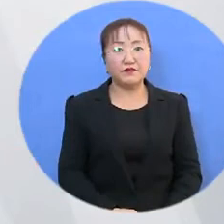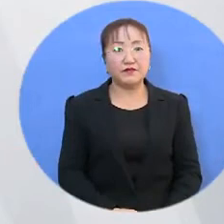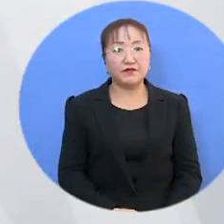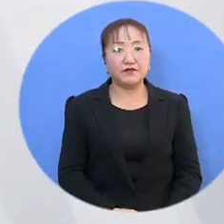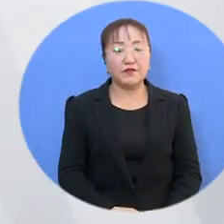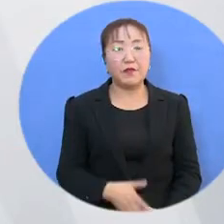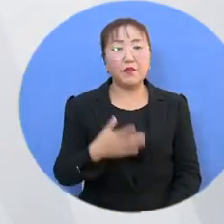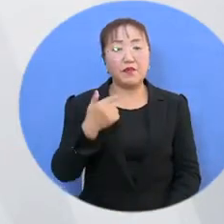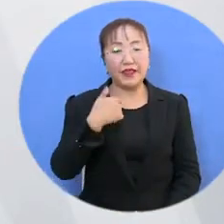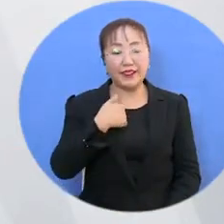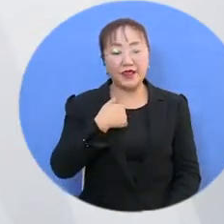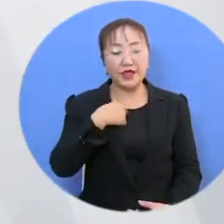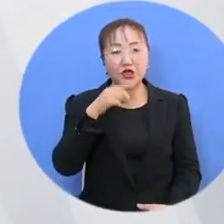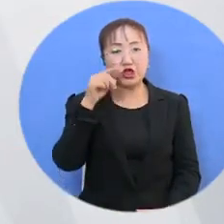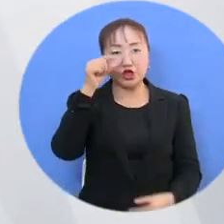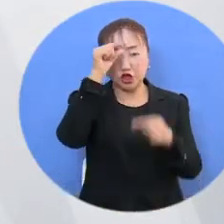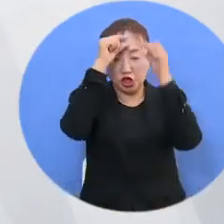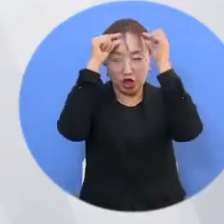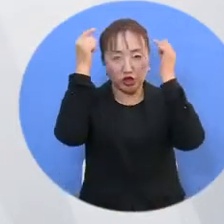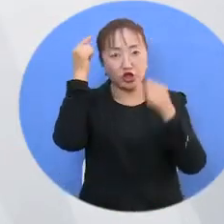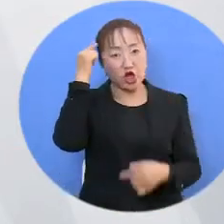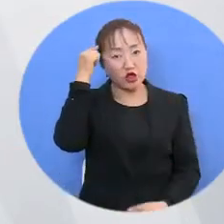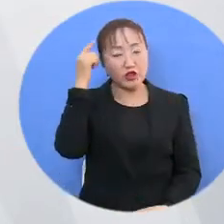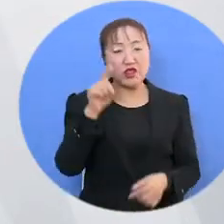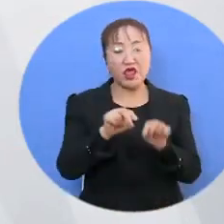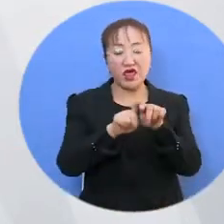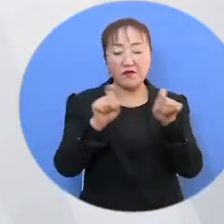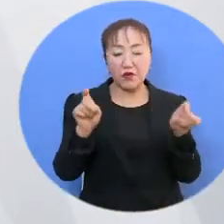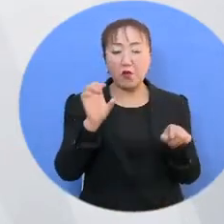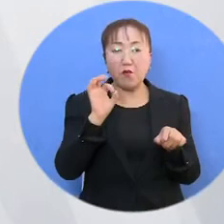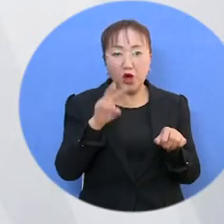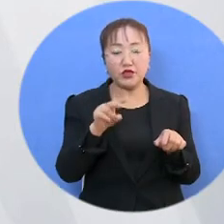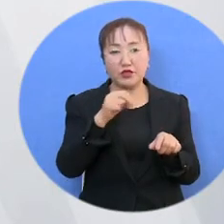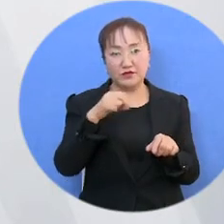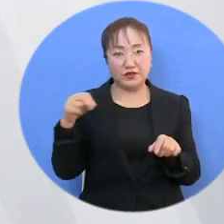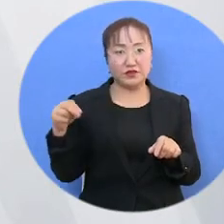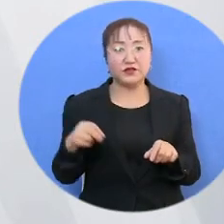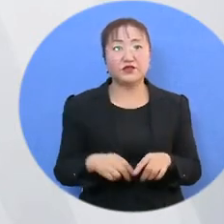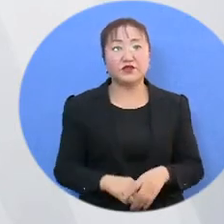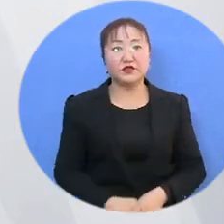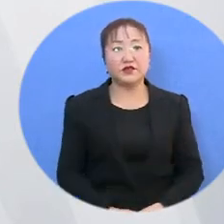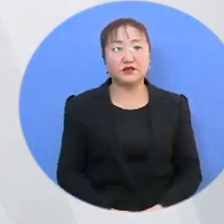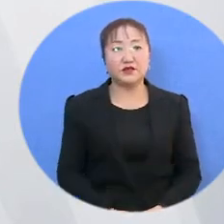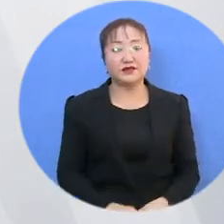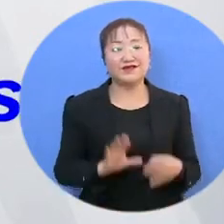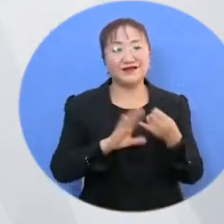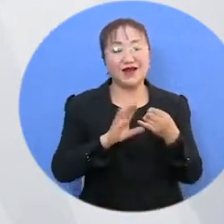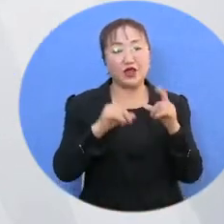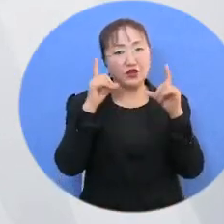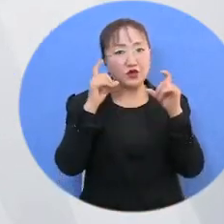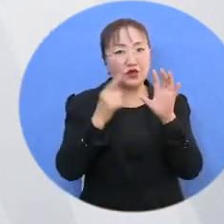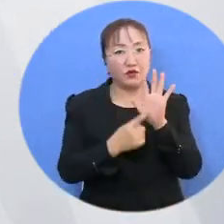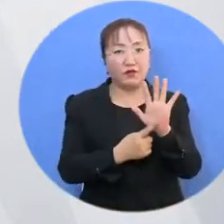head size is. Did you write? Okay, you are the best, very good. Next picture,